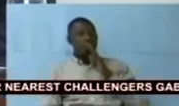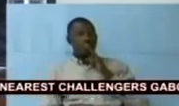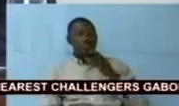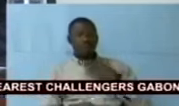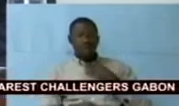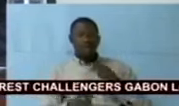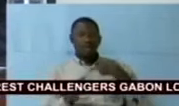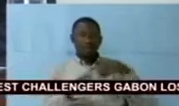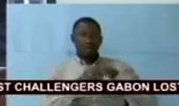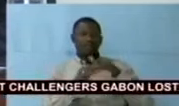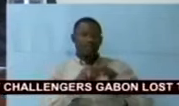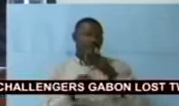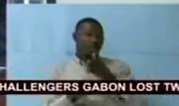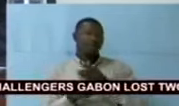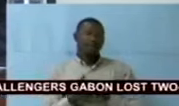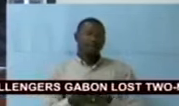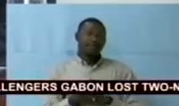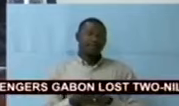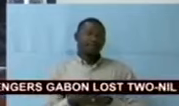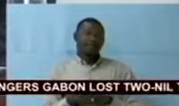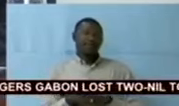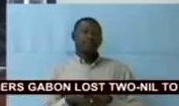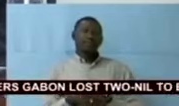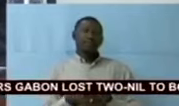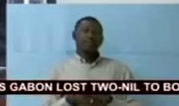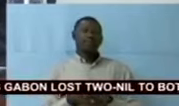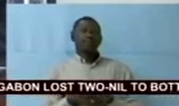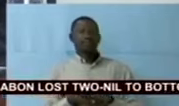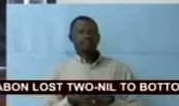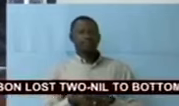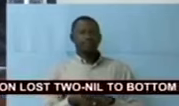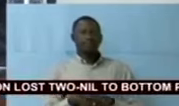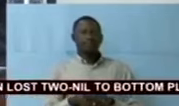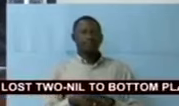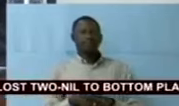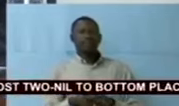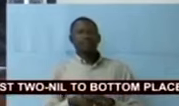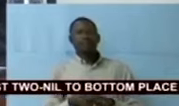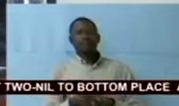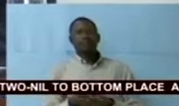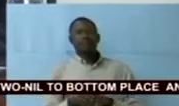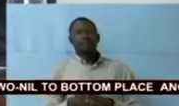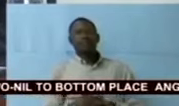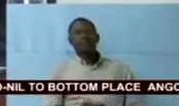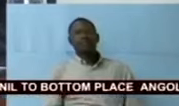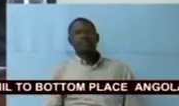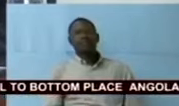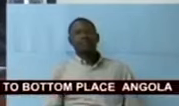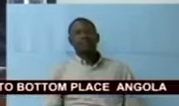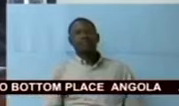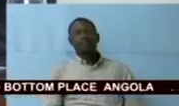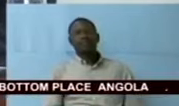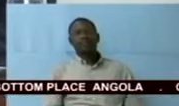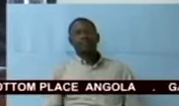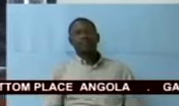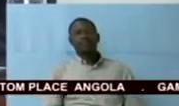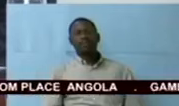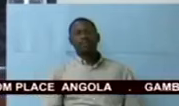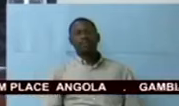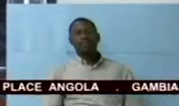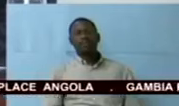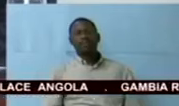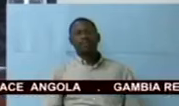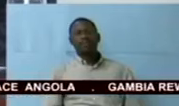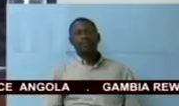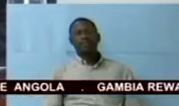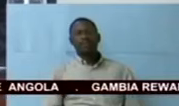tumi mole nyi abuka son woli melango wala bi loro tumi mole abuka son ife wala loro tumi mole.